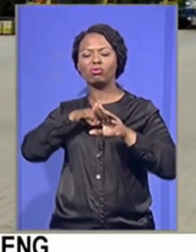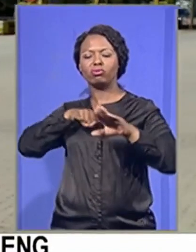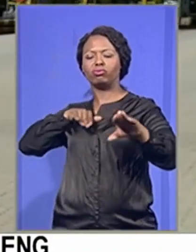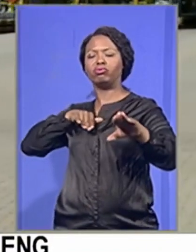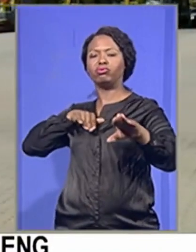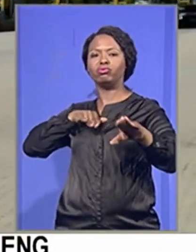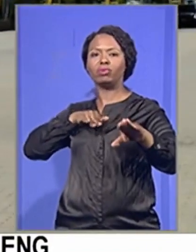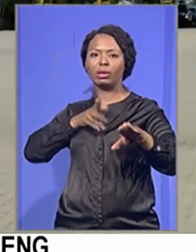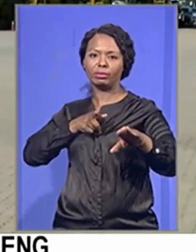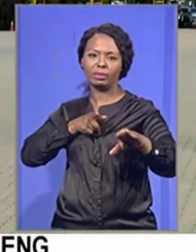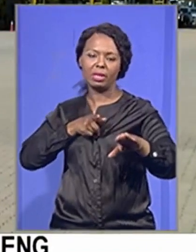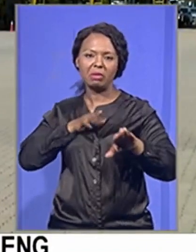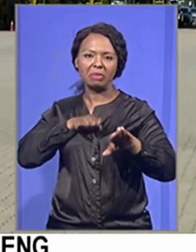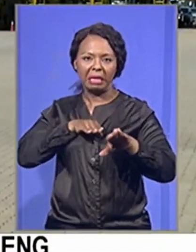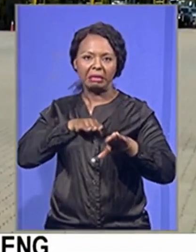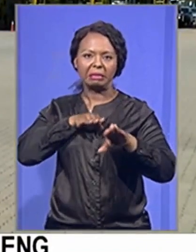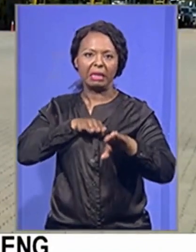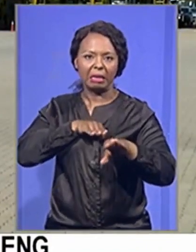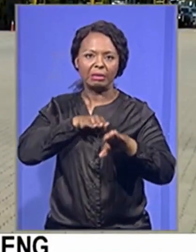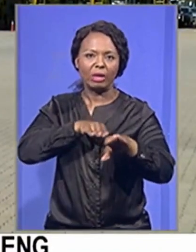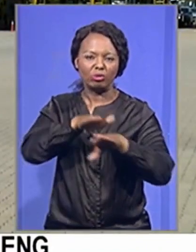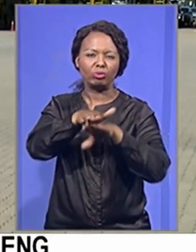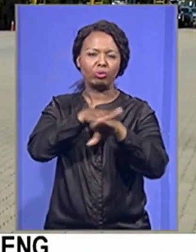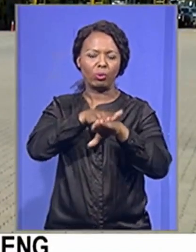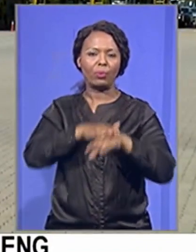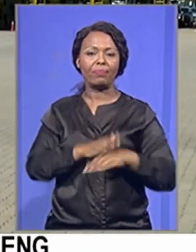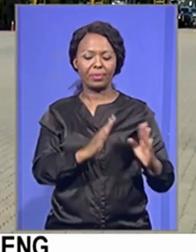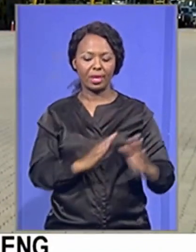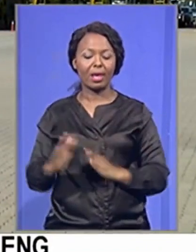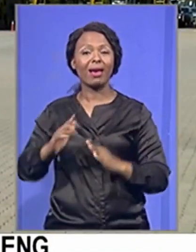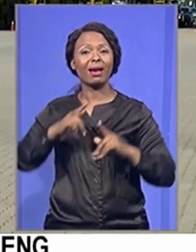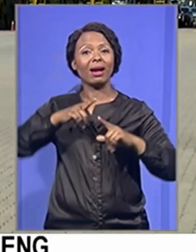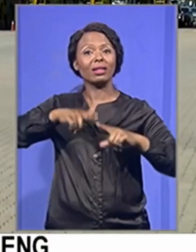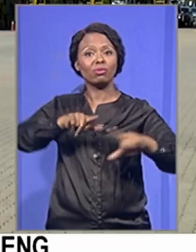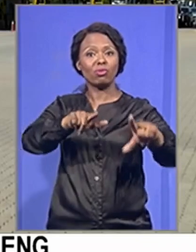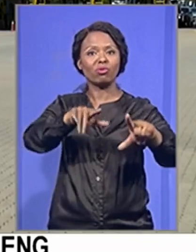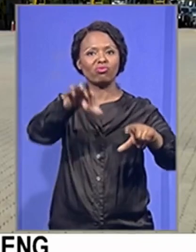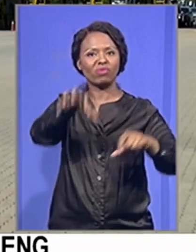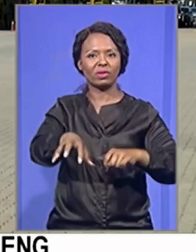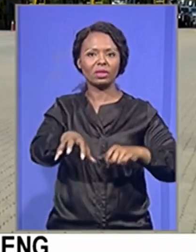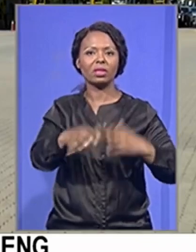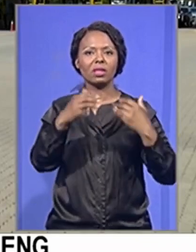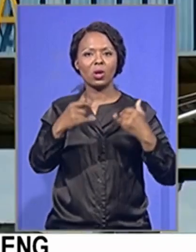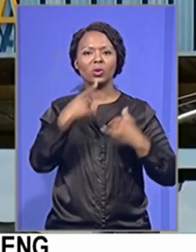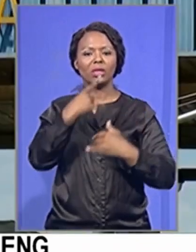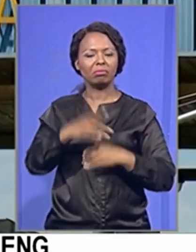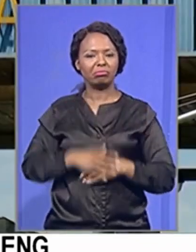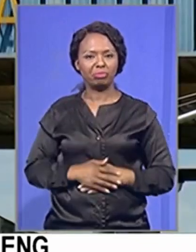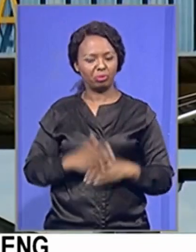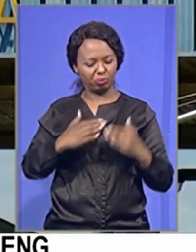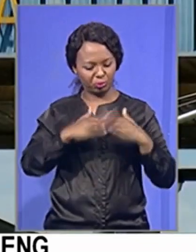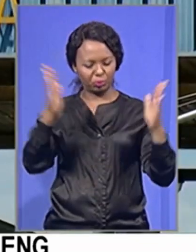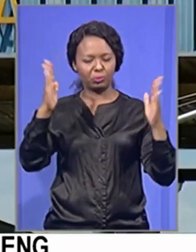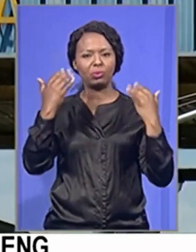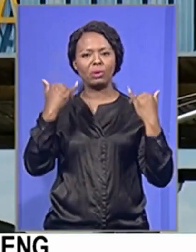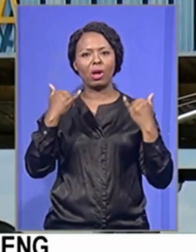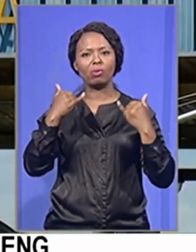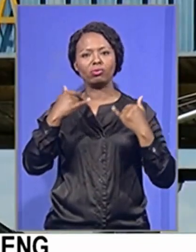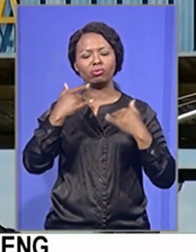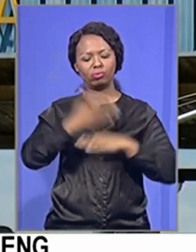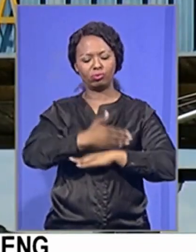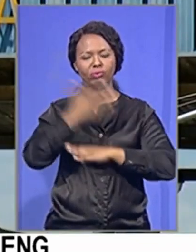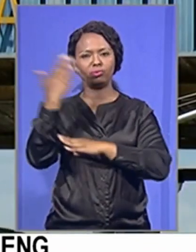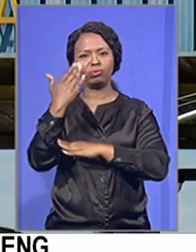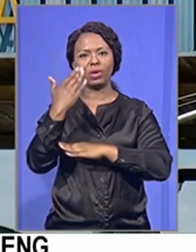Go imolola pitlagano balaodi ba sephethephethe ka Limpopo ba ile ba gapeletšega go bula diheke Nail le Grand Scope Plaza